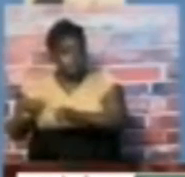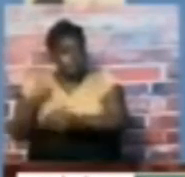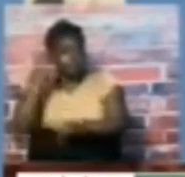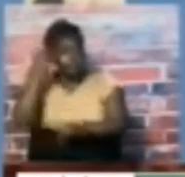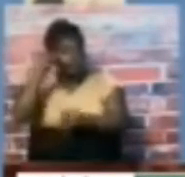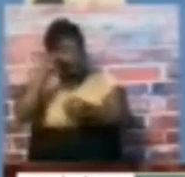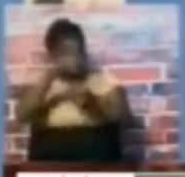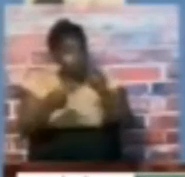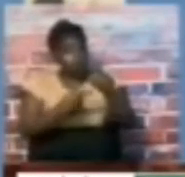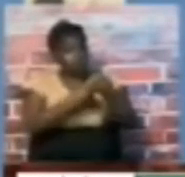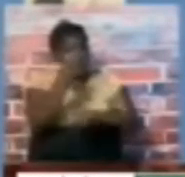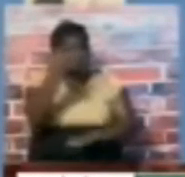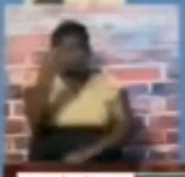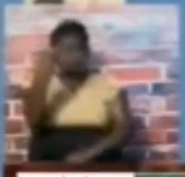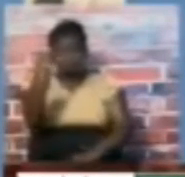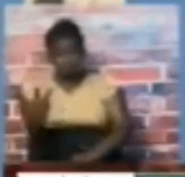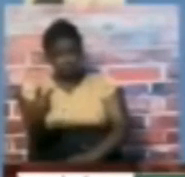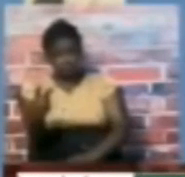2 months